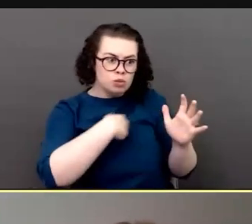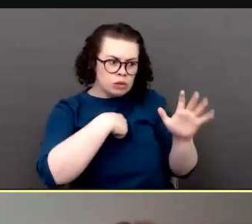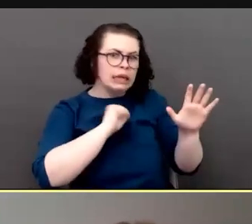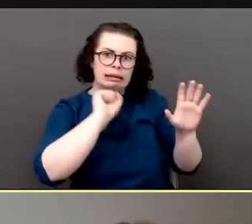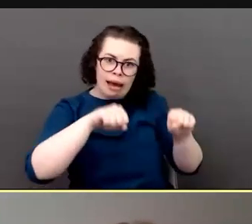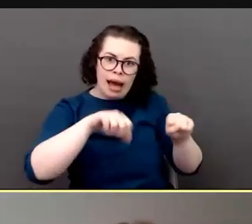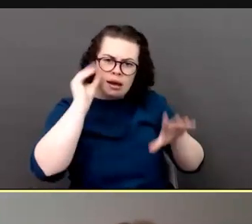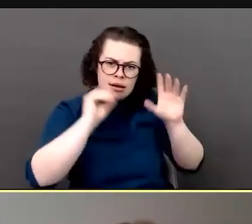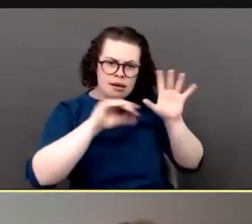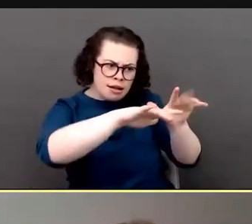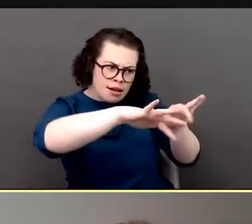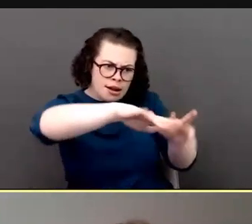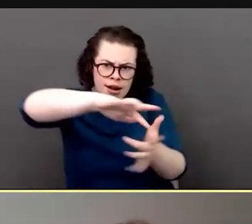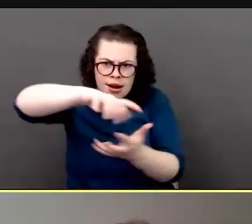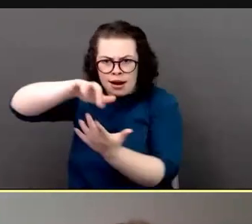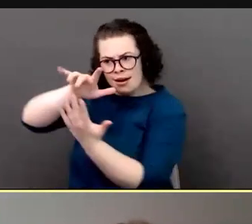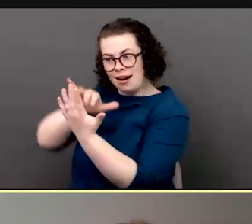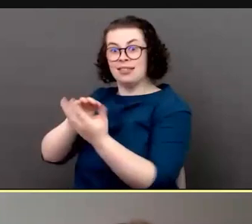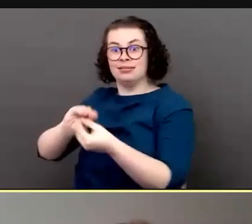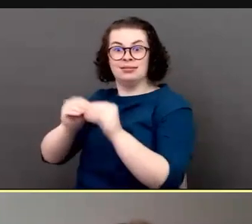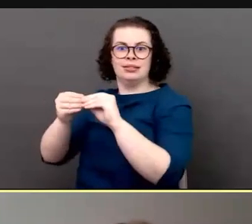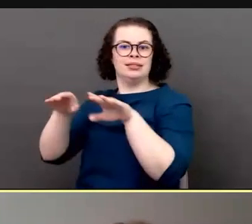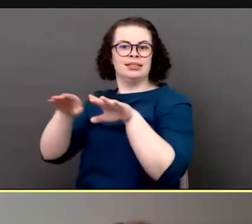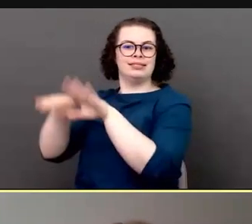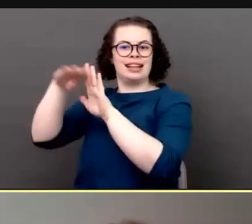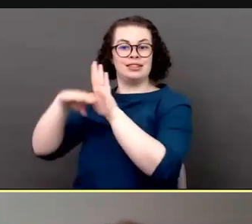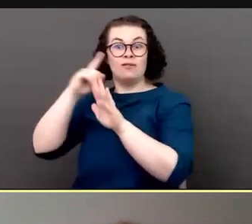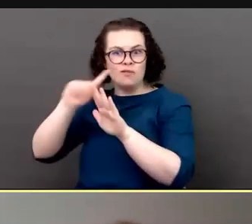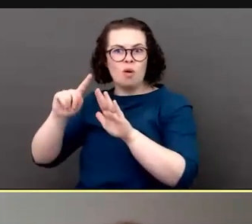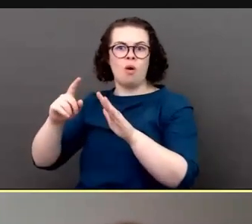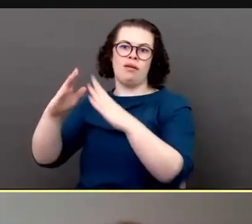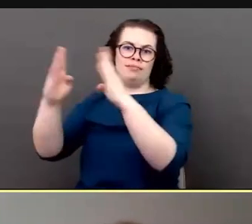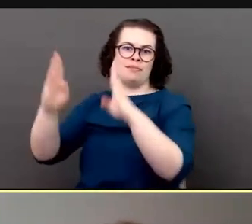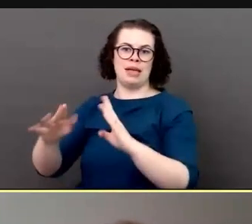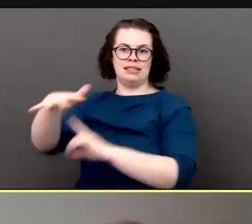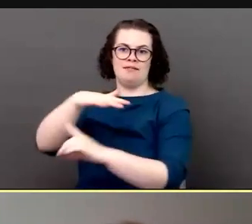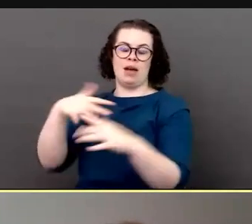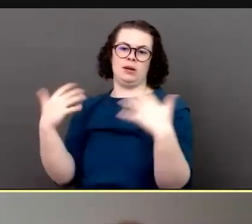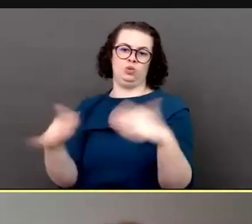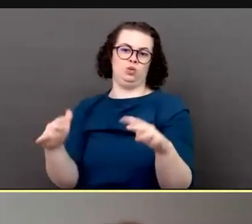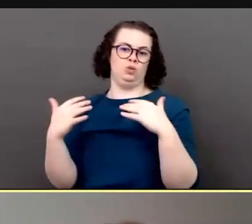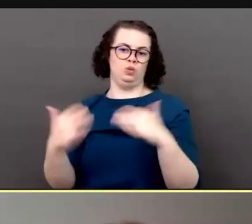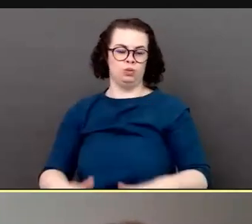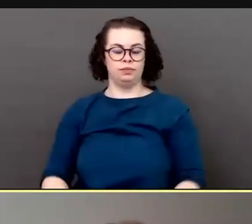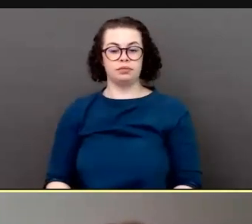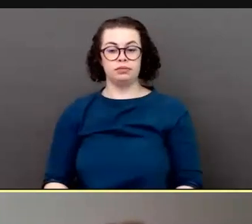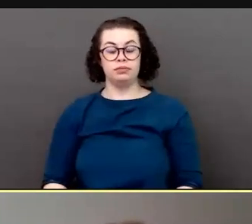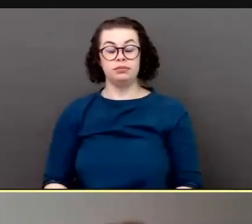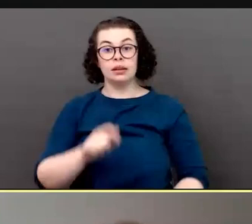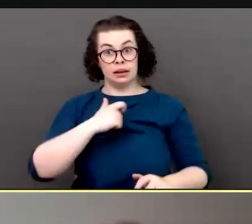environment. It is the fact that persons with disabilities were and still are confronted with